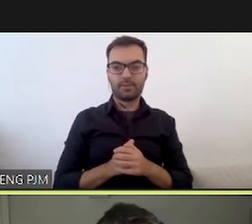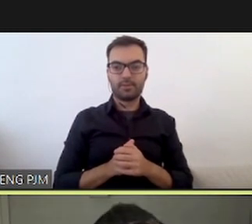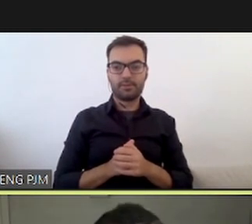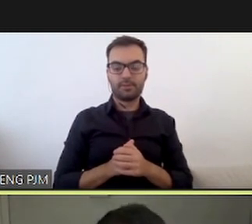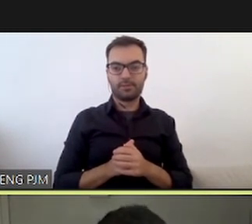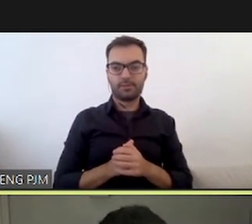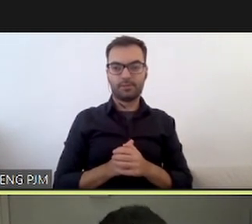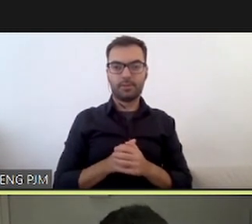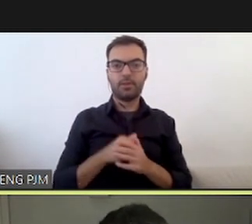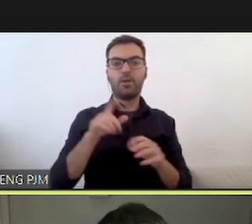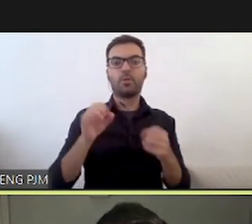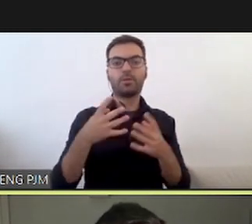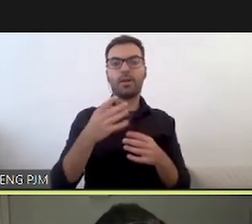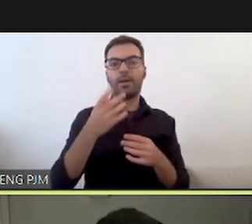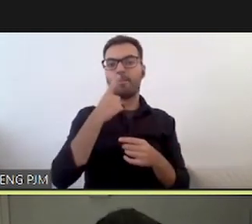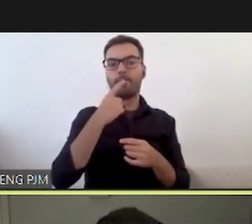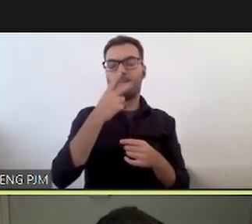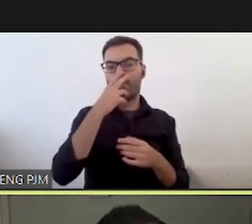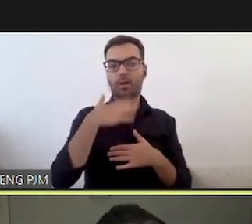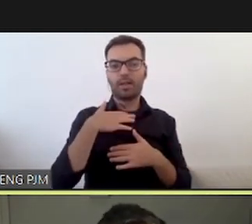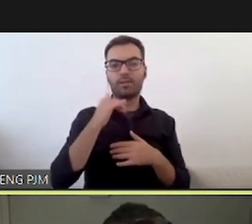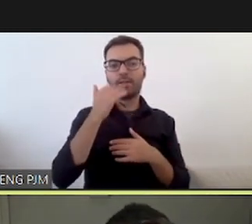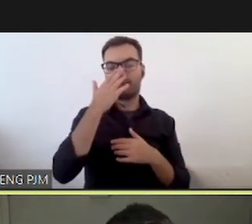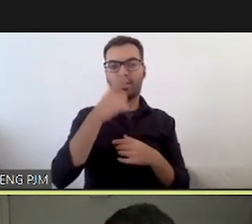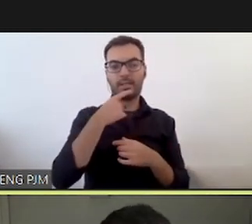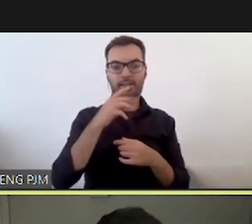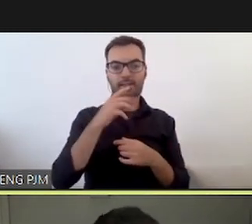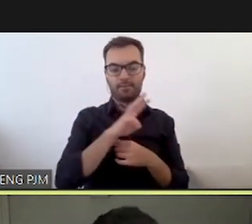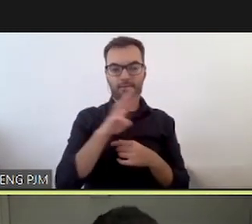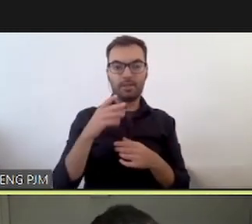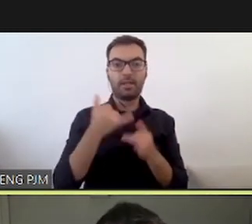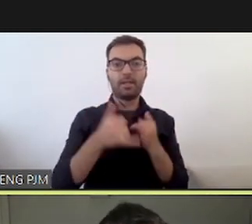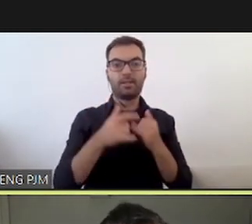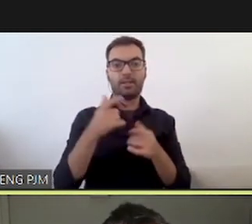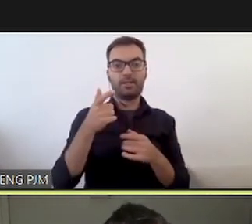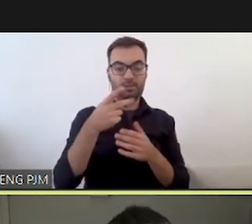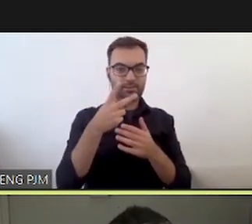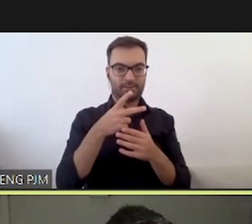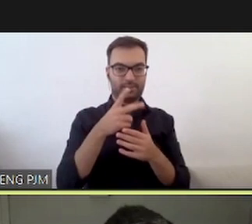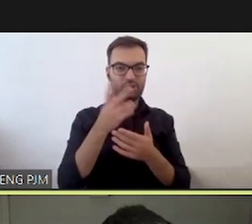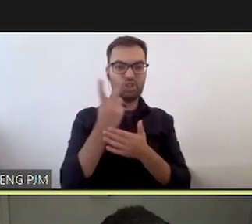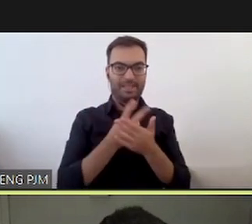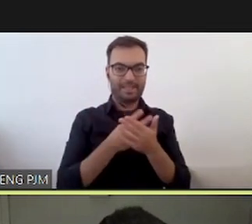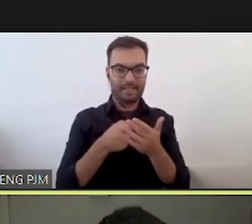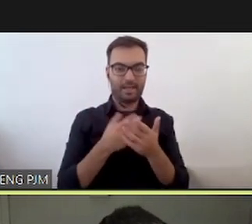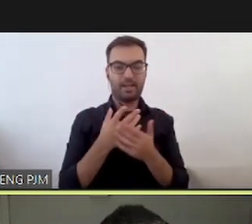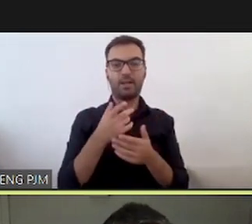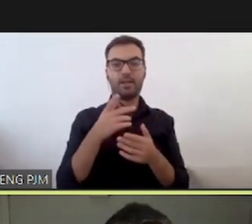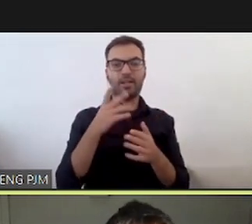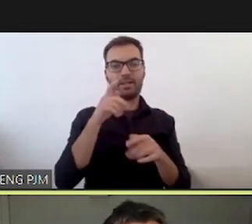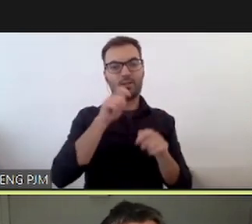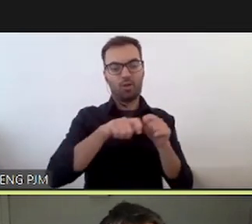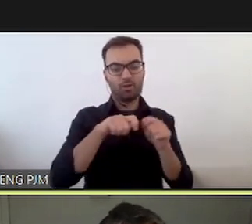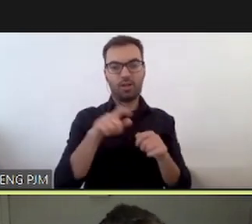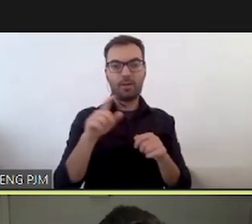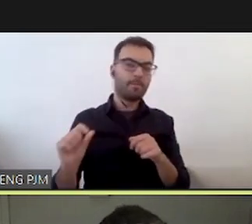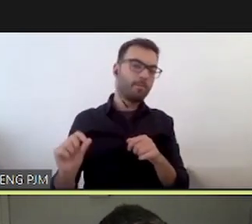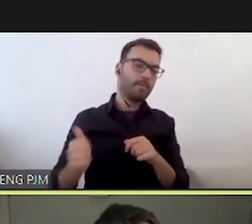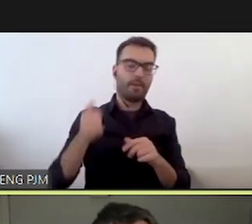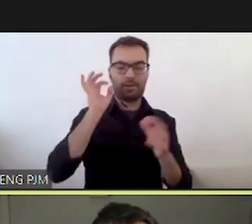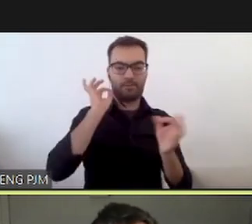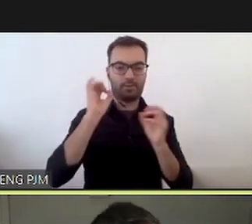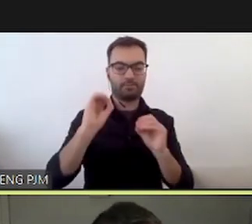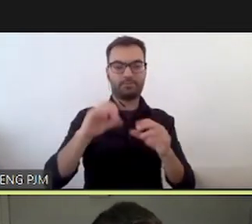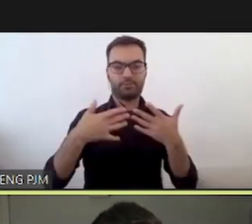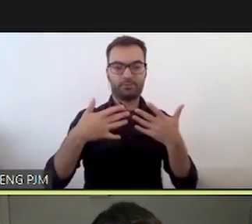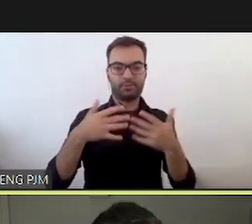is the language of the page. And then when you're using the screen reader, this will be a first information that will be announced